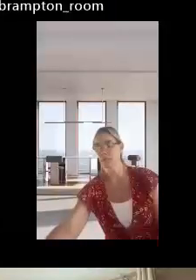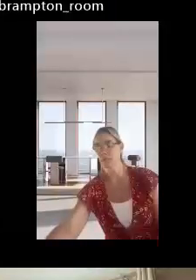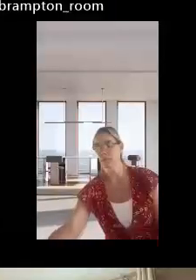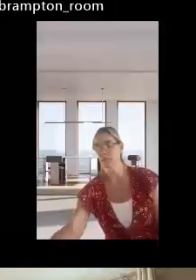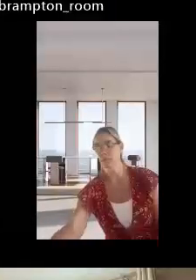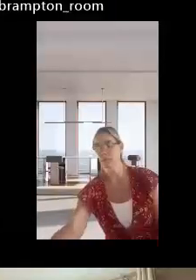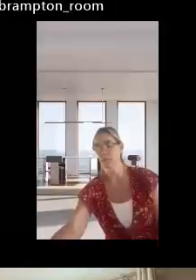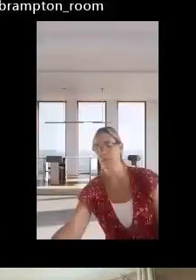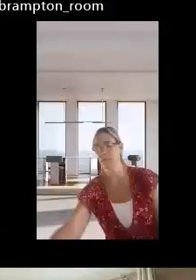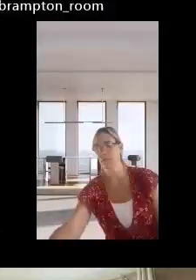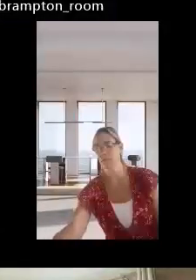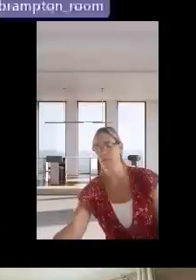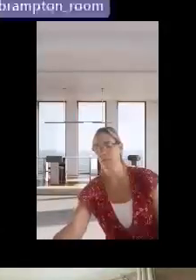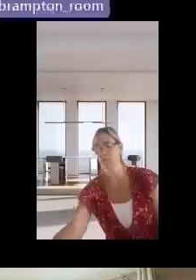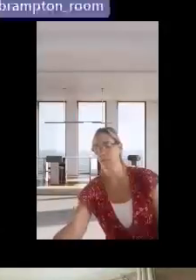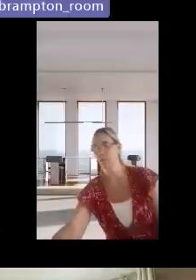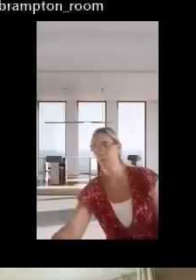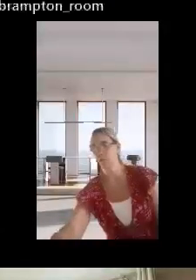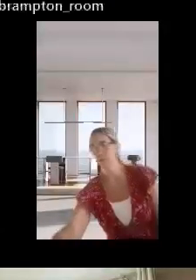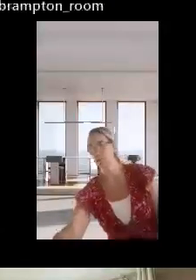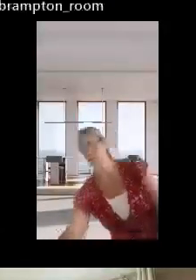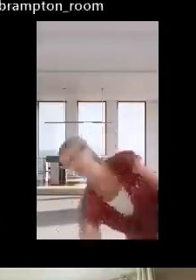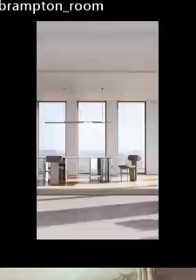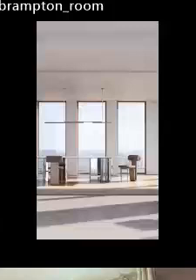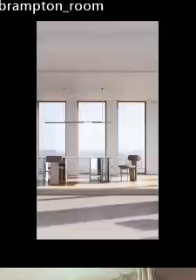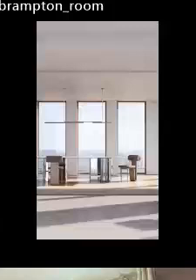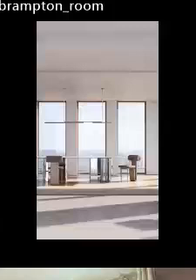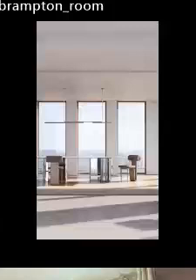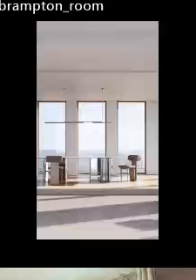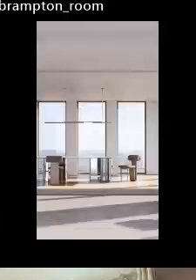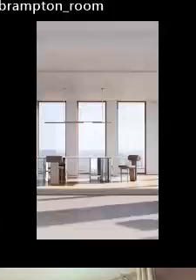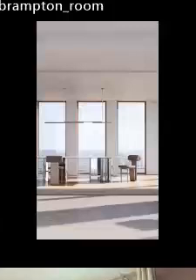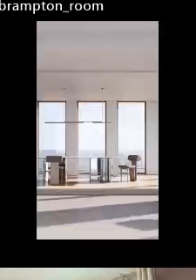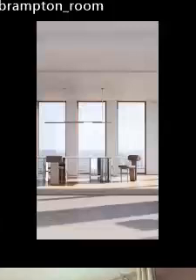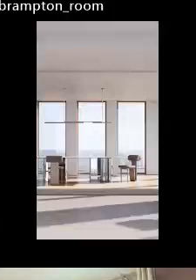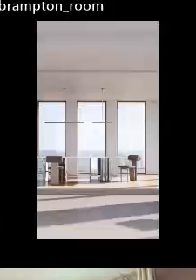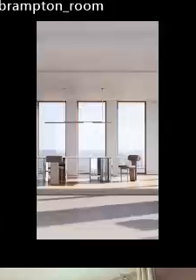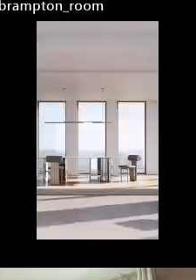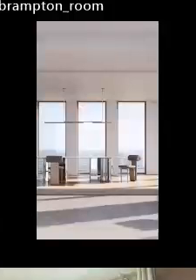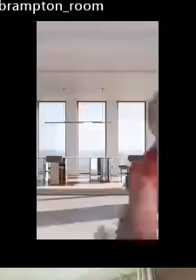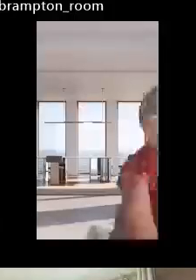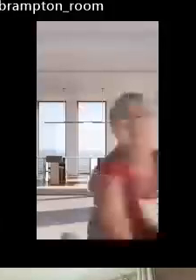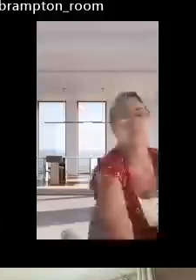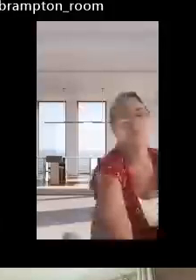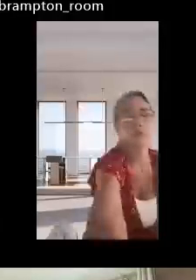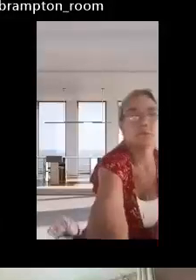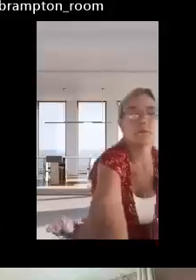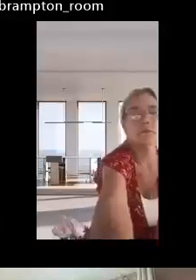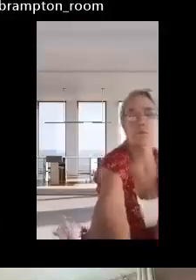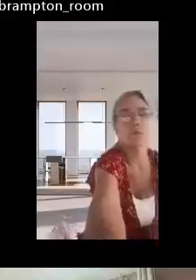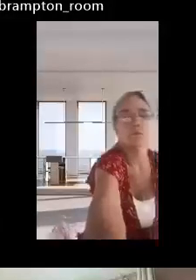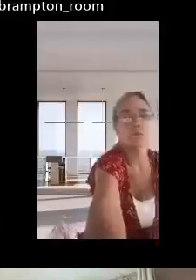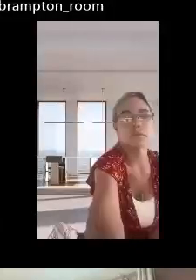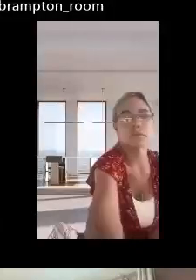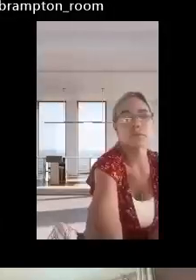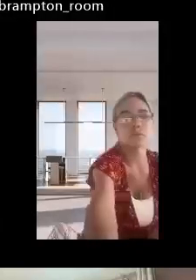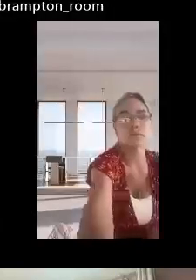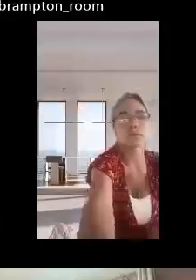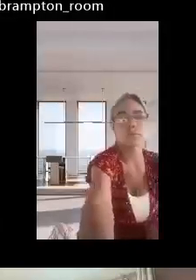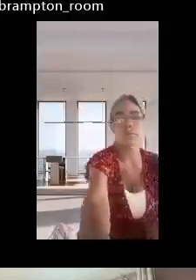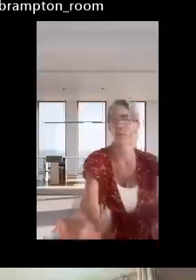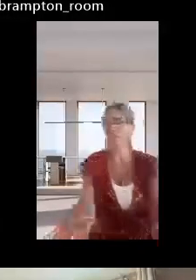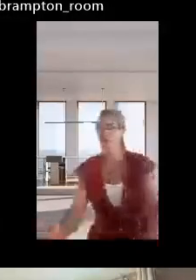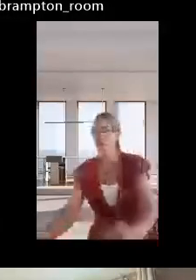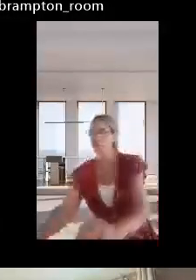safety, foster a sense of belonging, and support mental health. This year, the current 5 resource teachers enjoyed incredible success